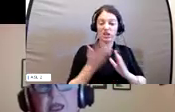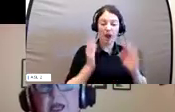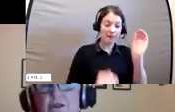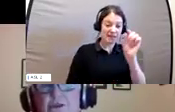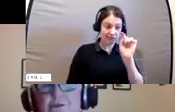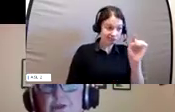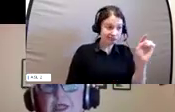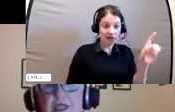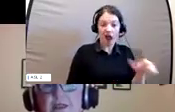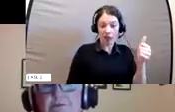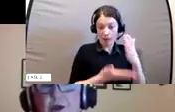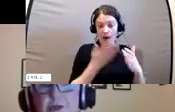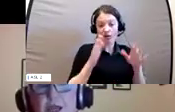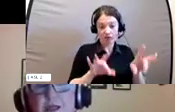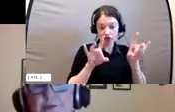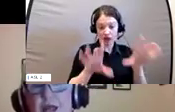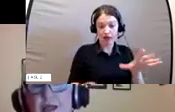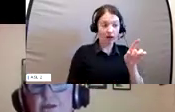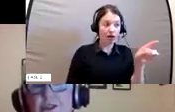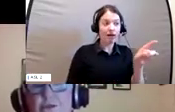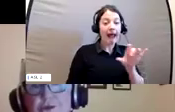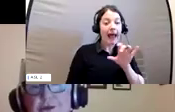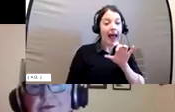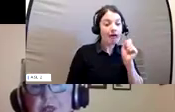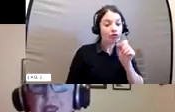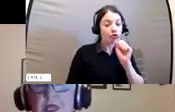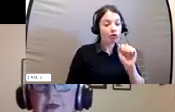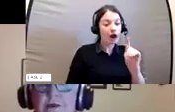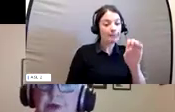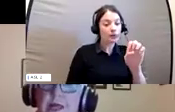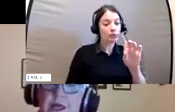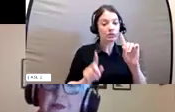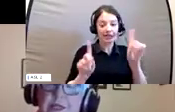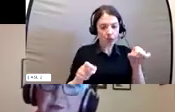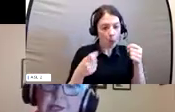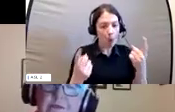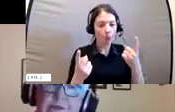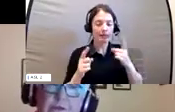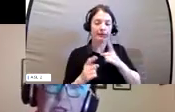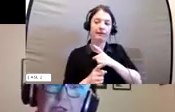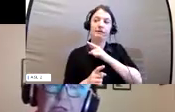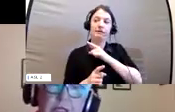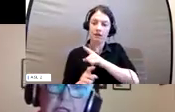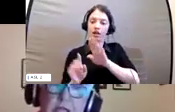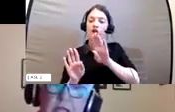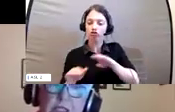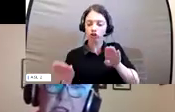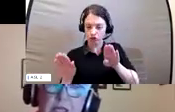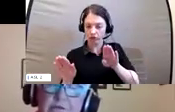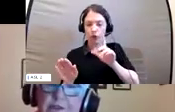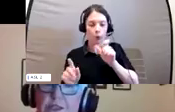territories that elder abuse is perpetrated by adult children. But there's been some very